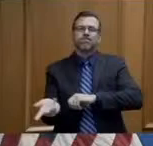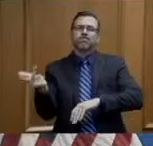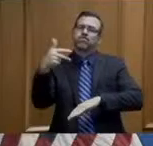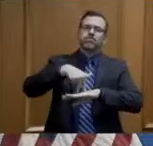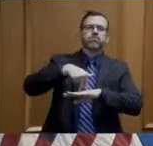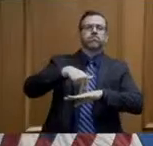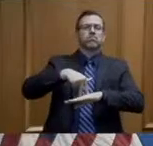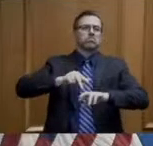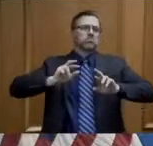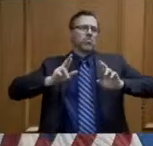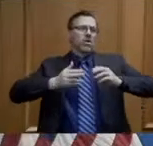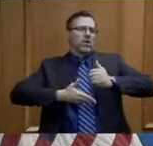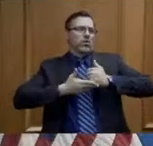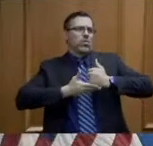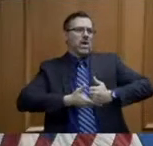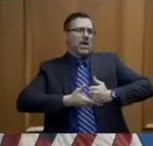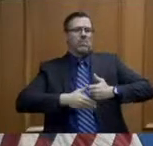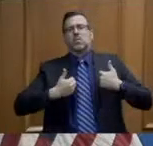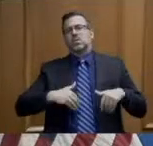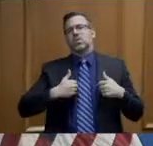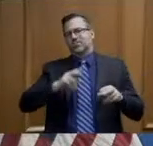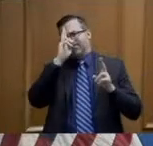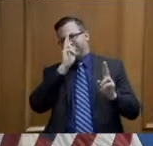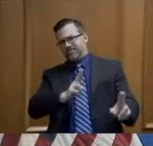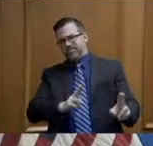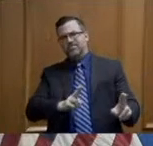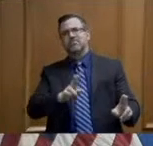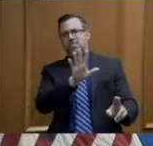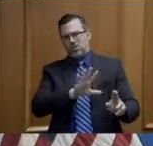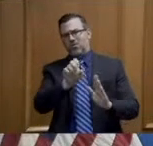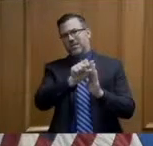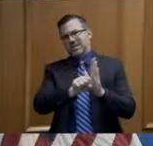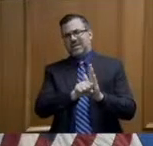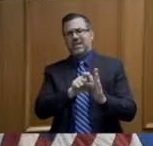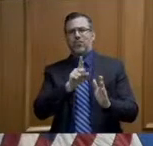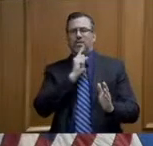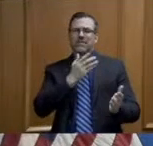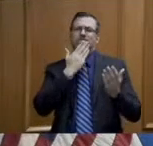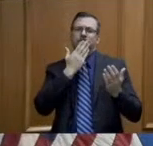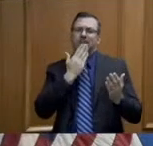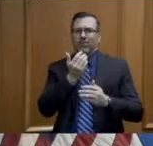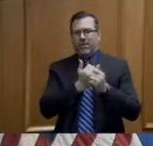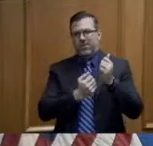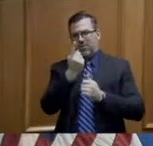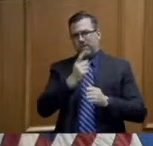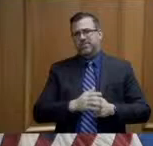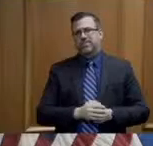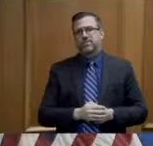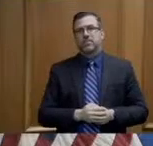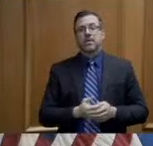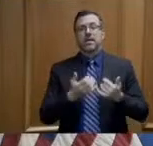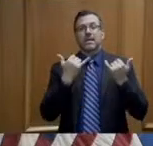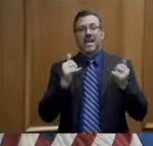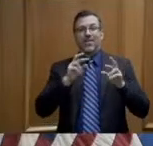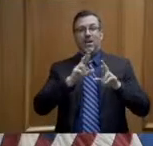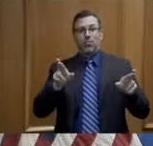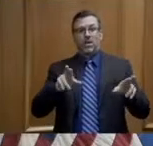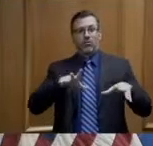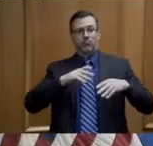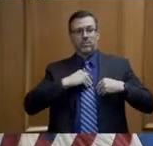multiple challenges that we have all across our state, and we're grateful for every single one of those. So we'll be glad to answer